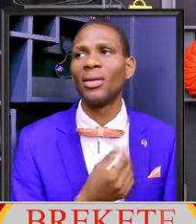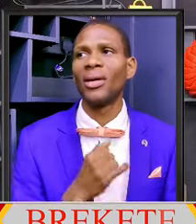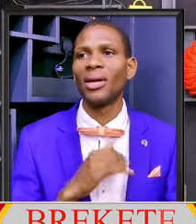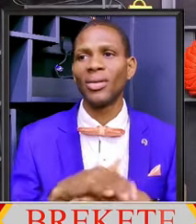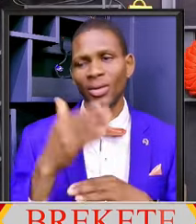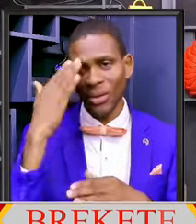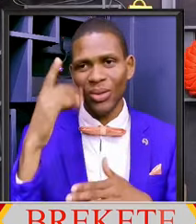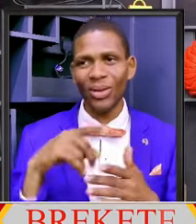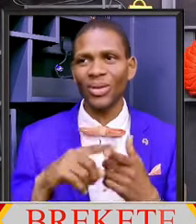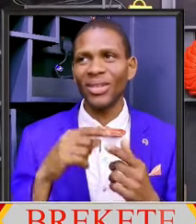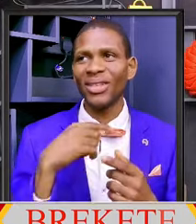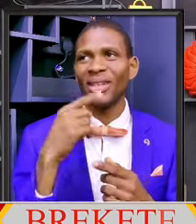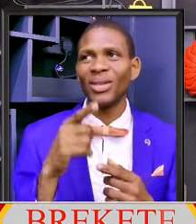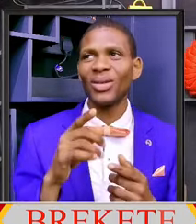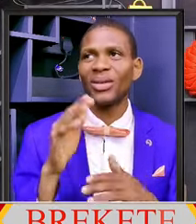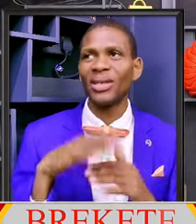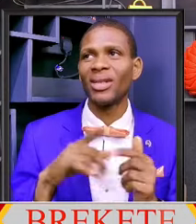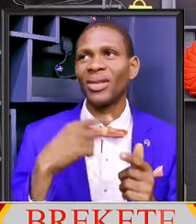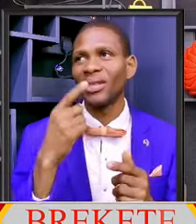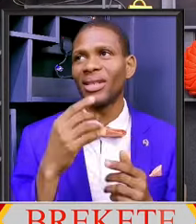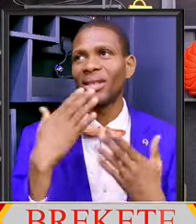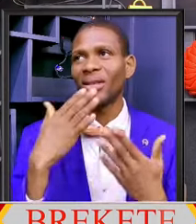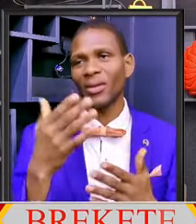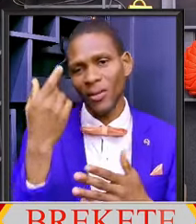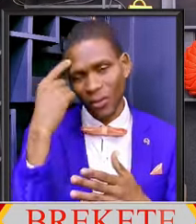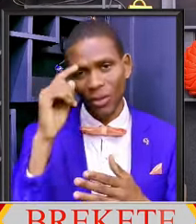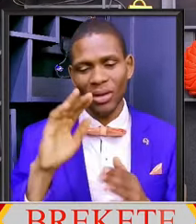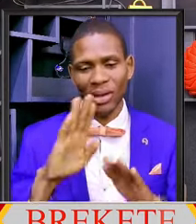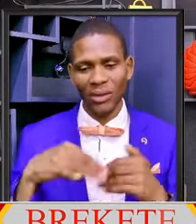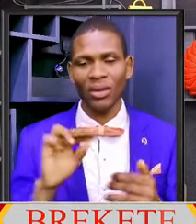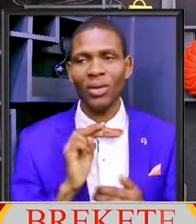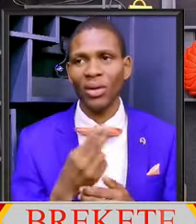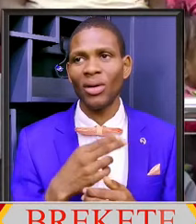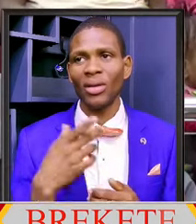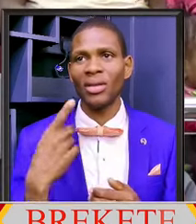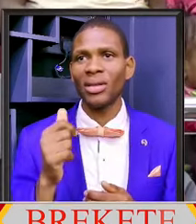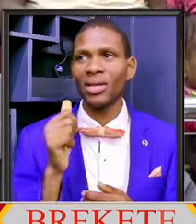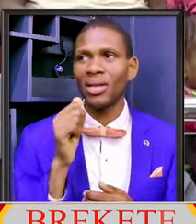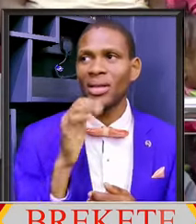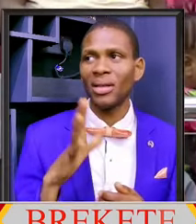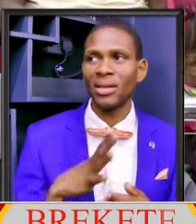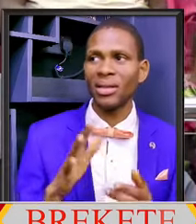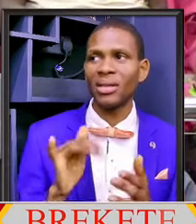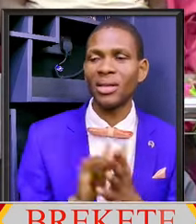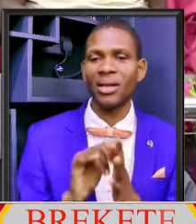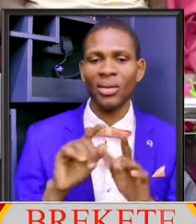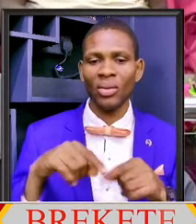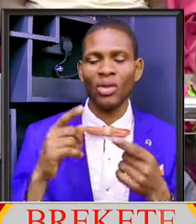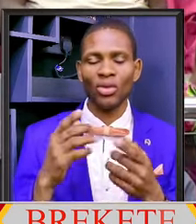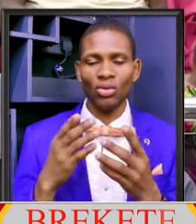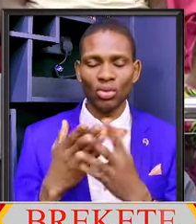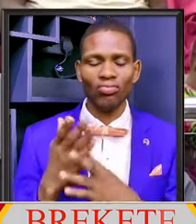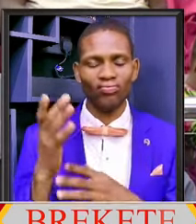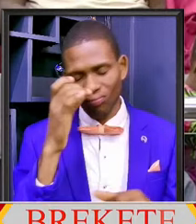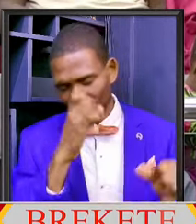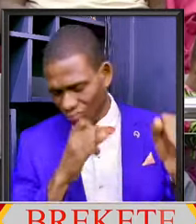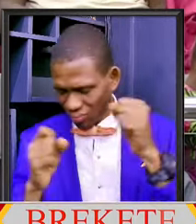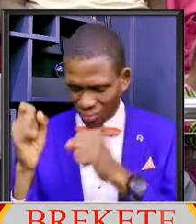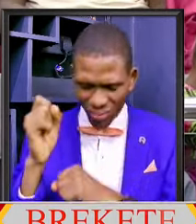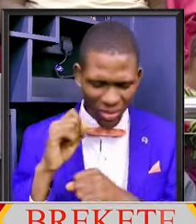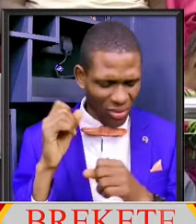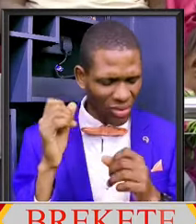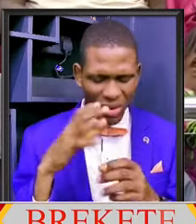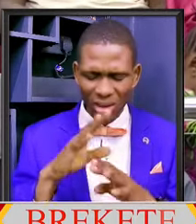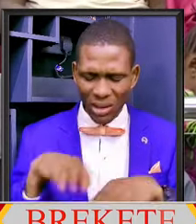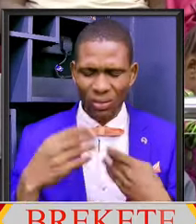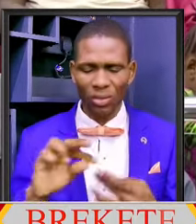don't know what to tell you than to say God bless you, sir, for giving us the ladies that went through stress, hope, and giving us peace